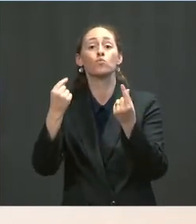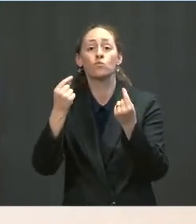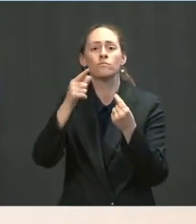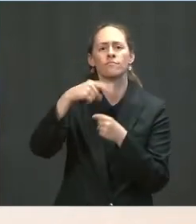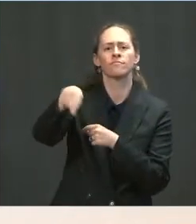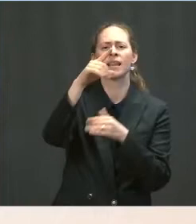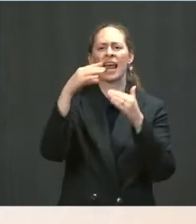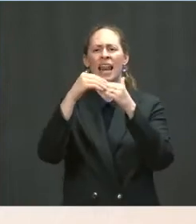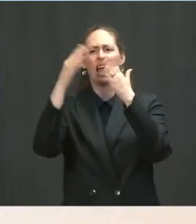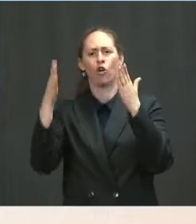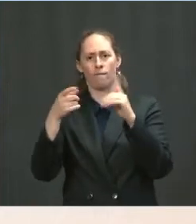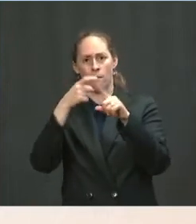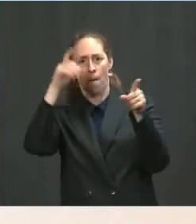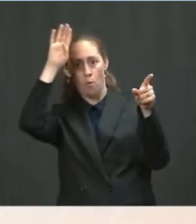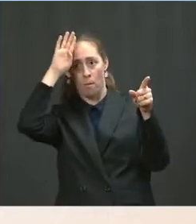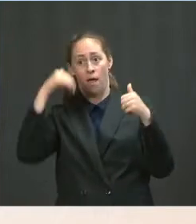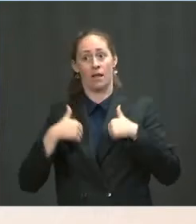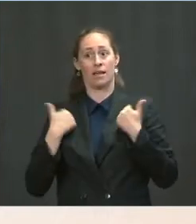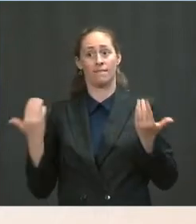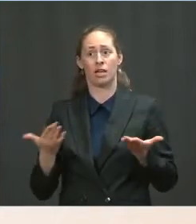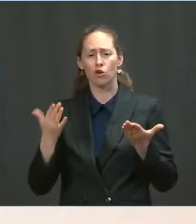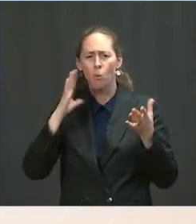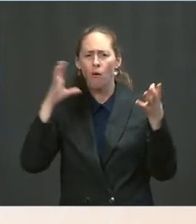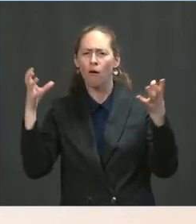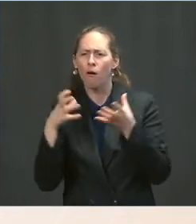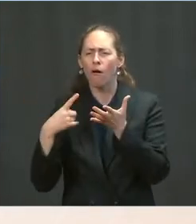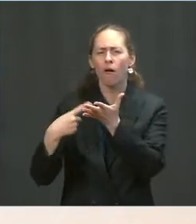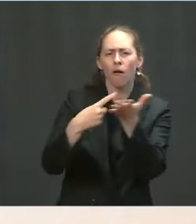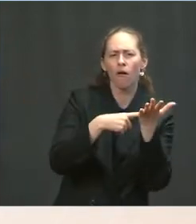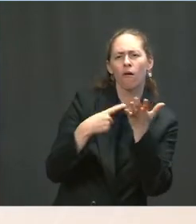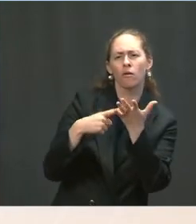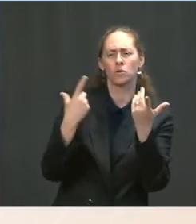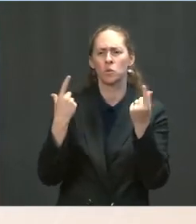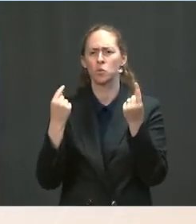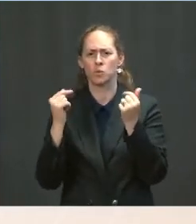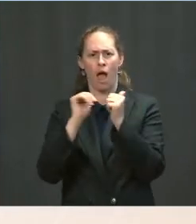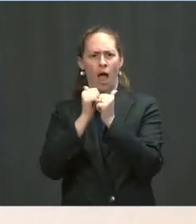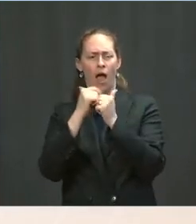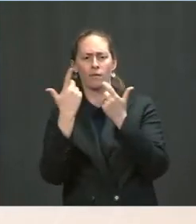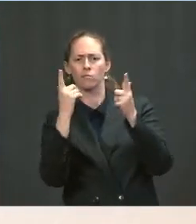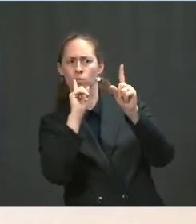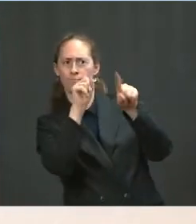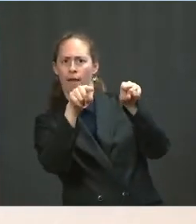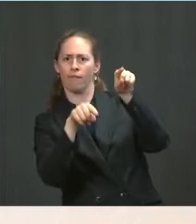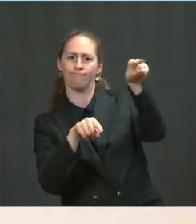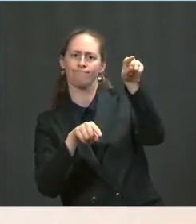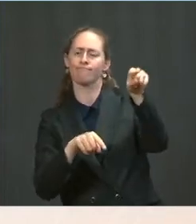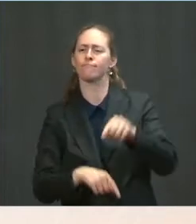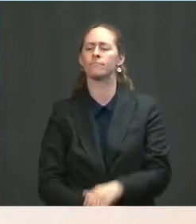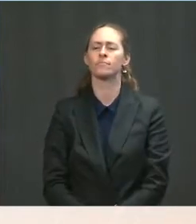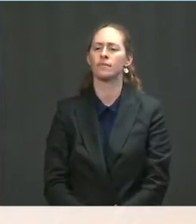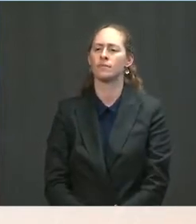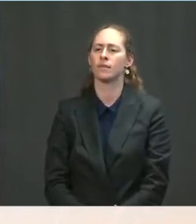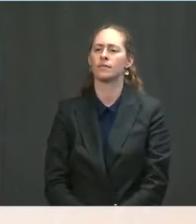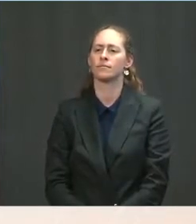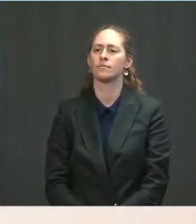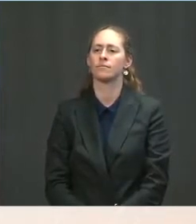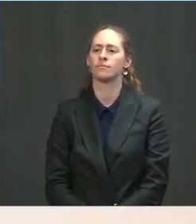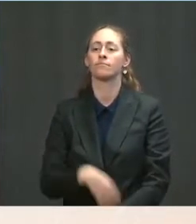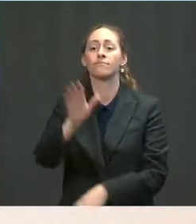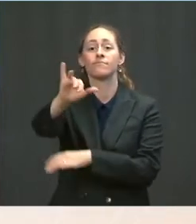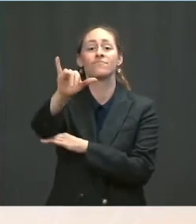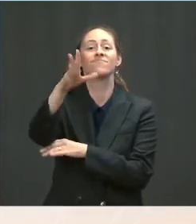the demonstrations and the administration's response. In addition, we also announced yesterday that the President